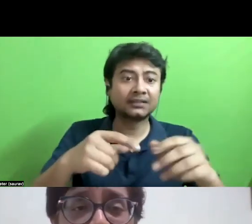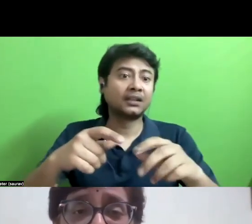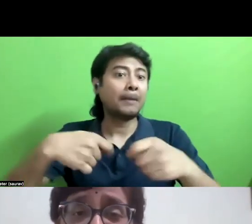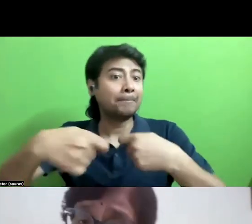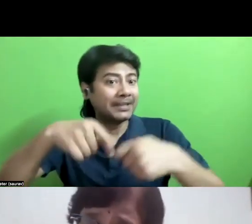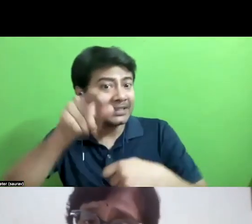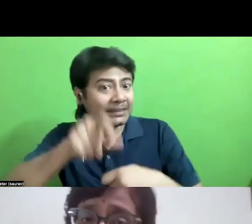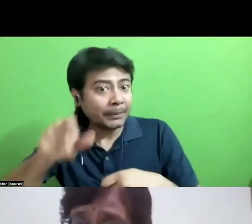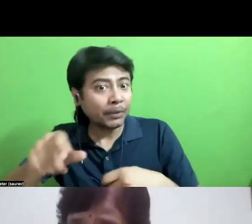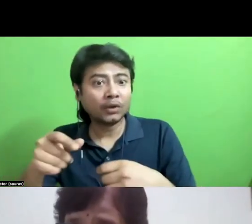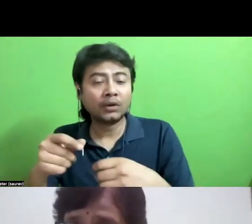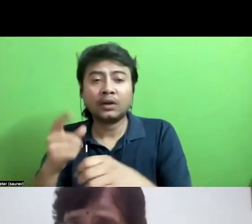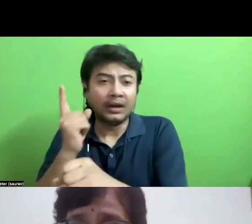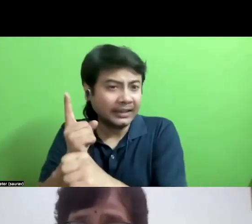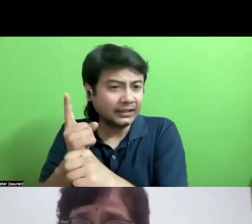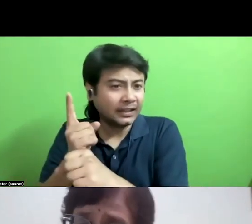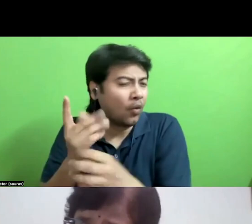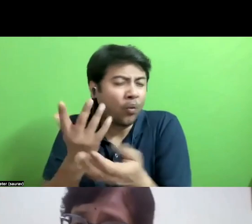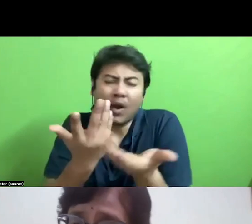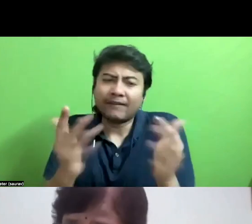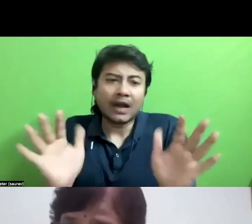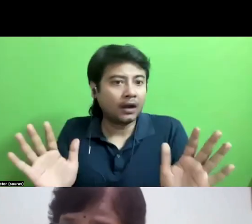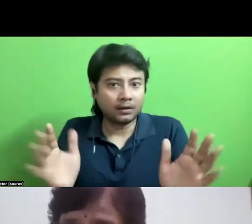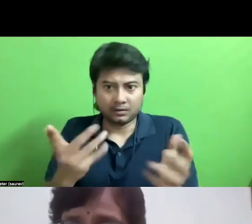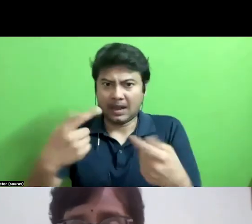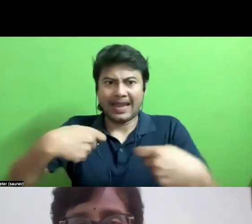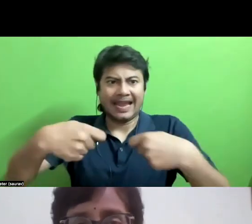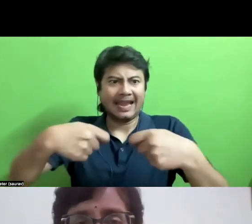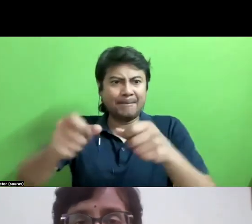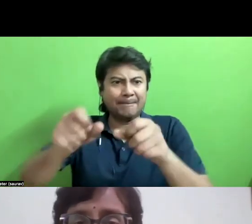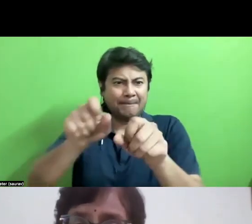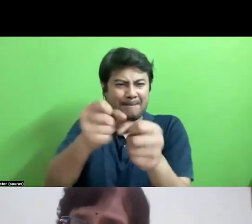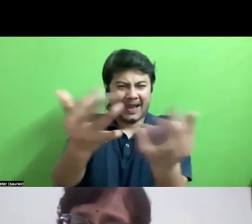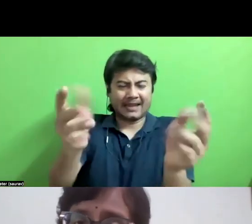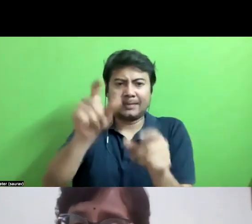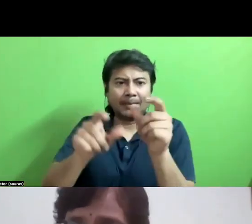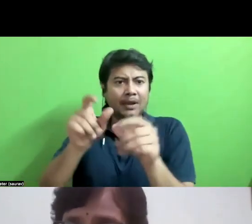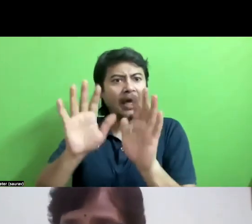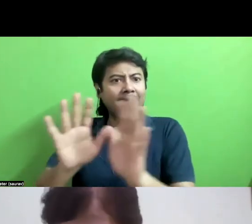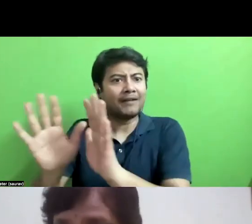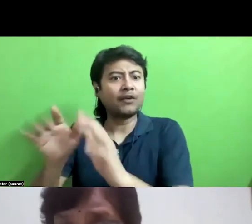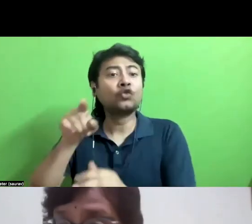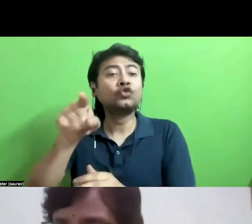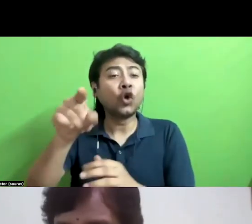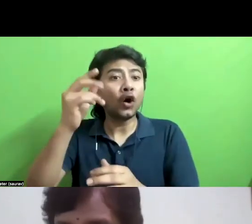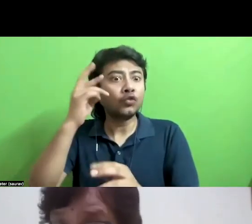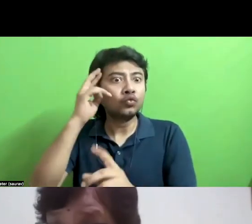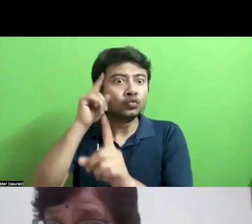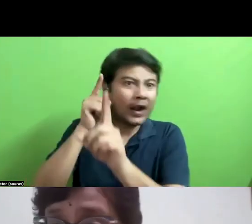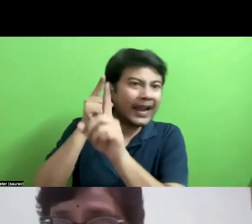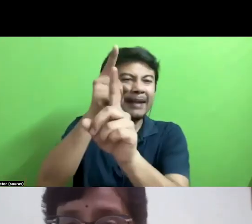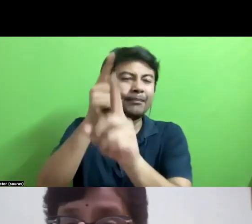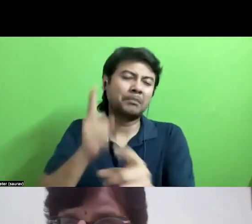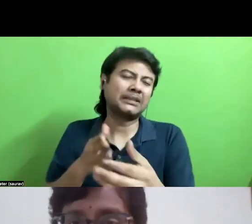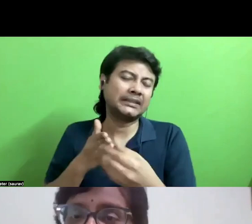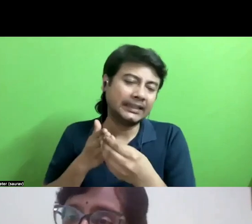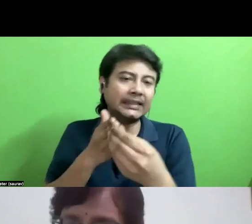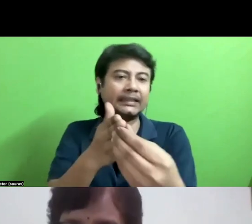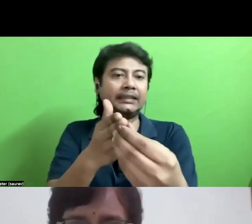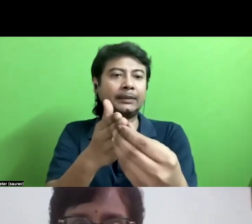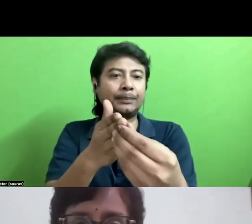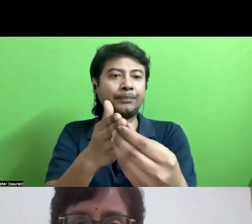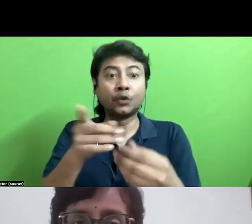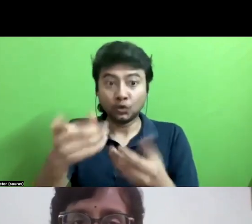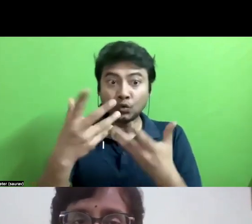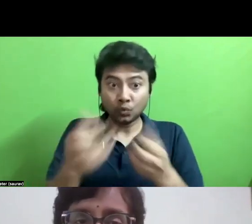call. Lead your calls, whatever you're interested in, right? Send your intent if you want us to be involved by the end